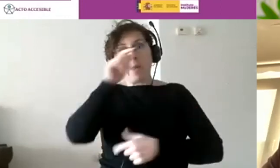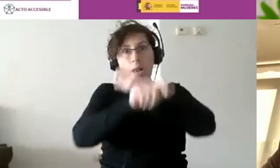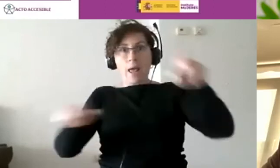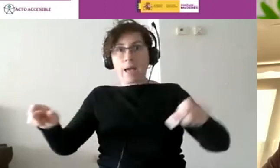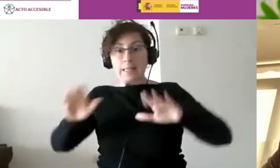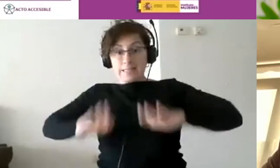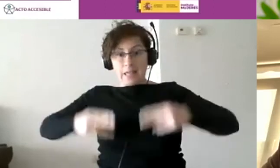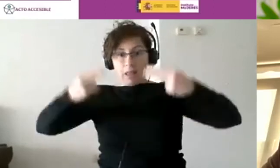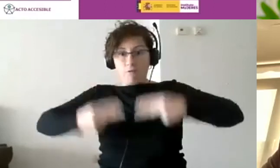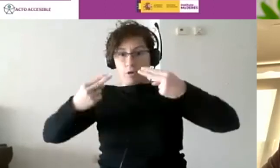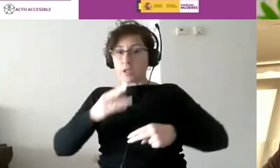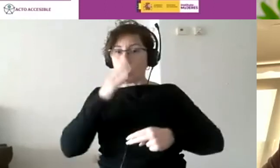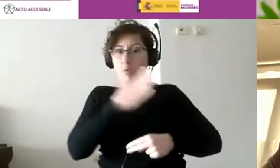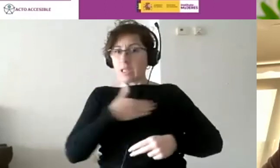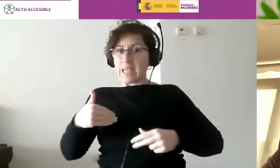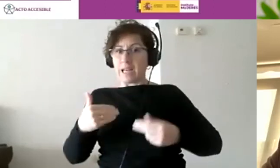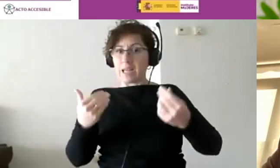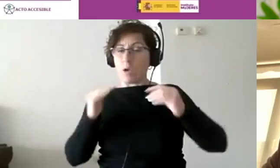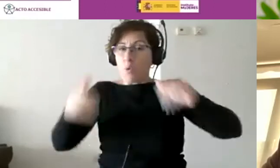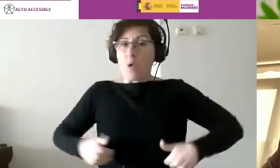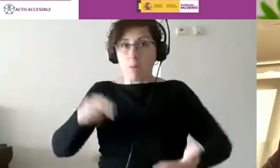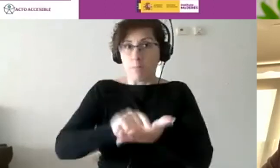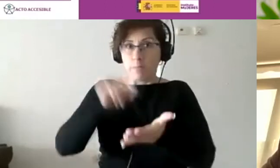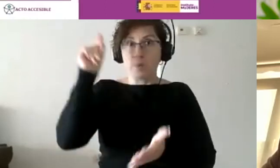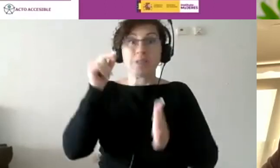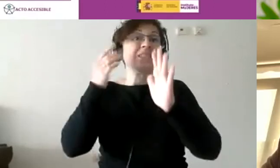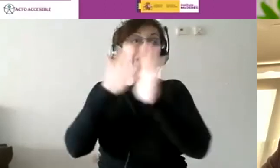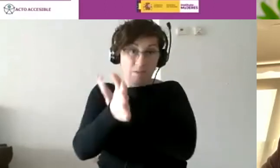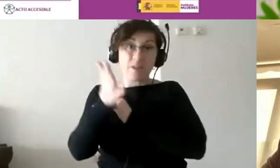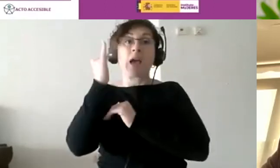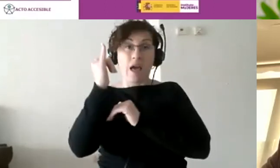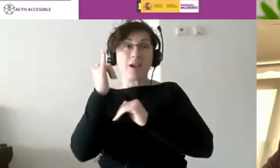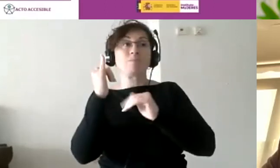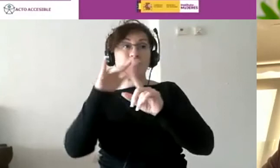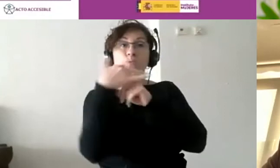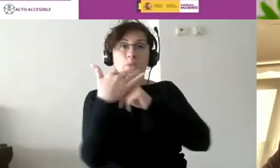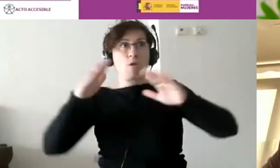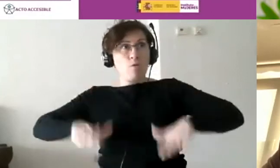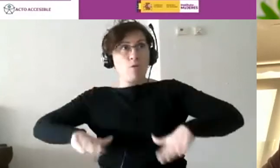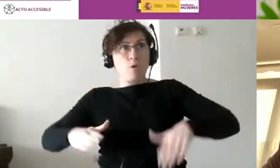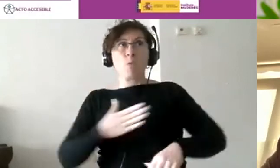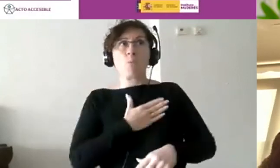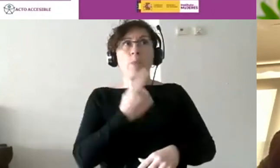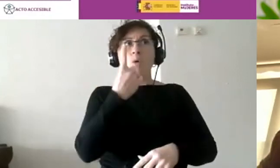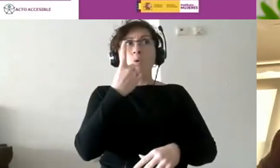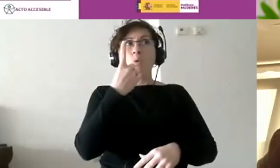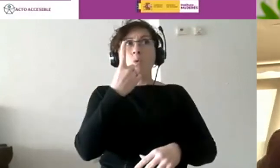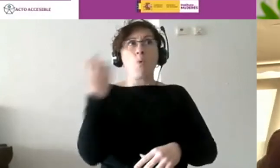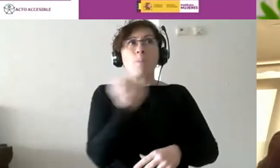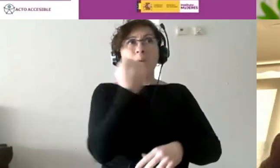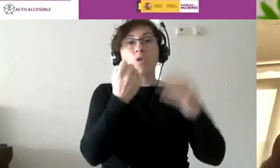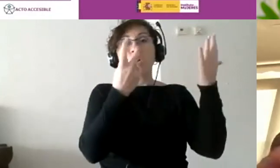have not been able to leave the country, and their wish is to go back to the country as soon as possible. So we